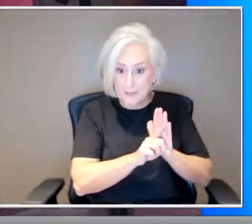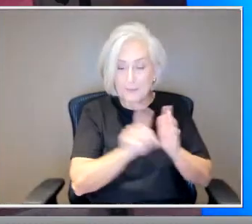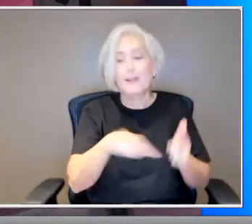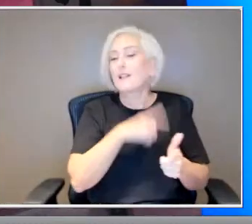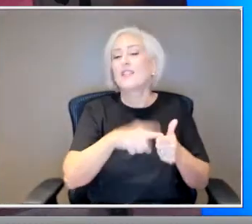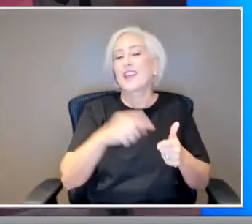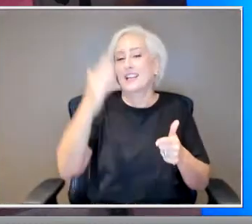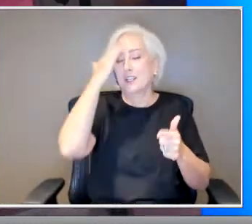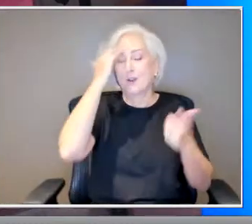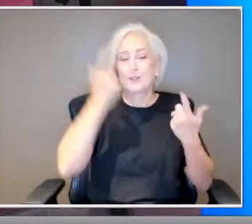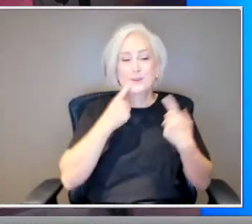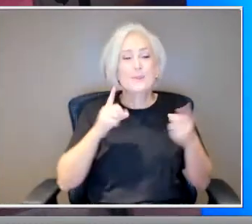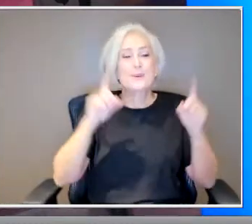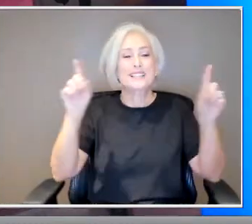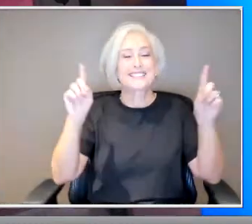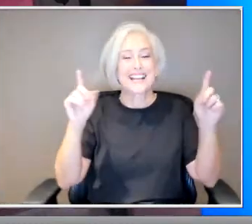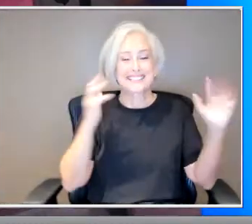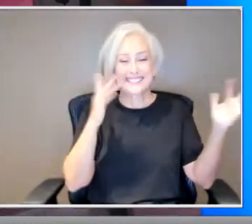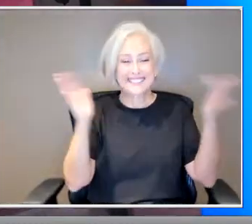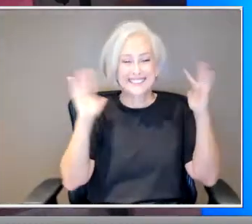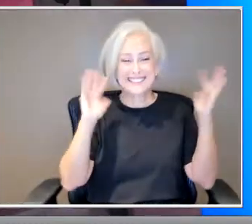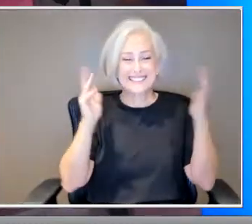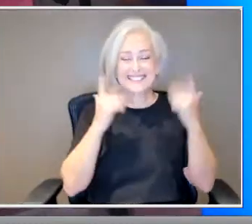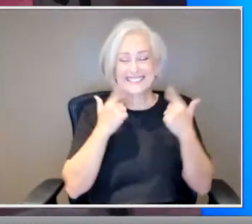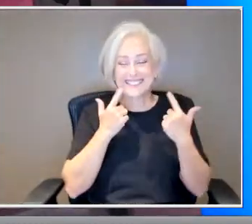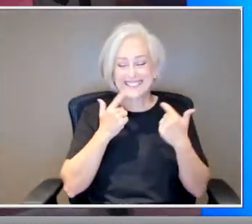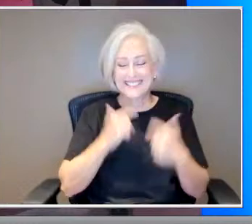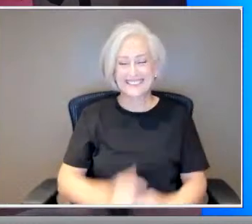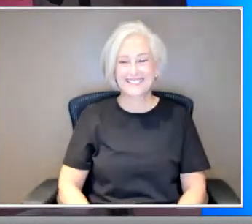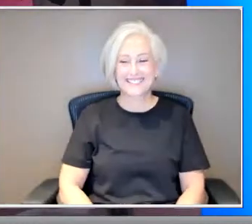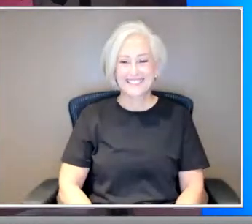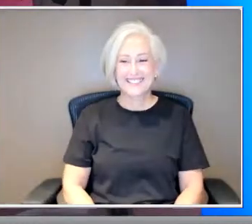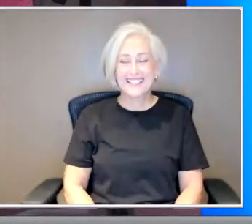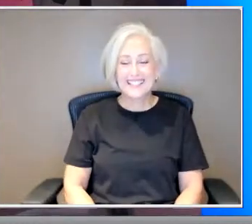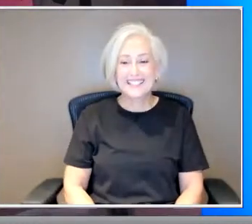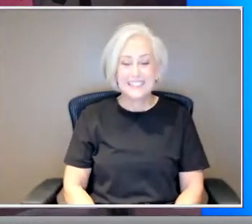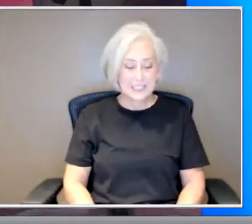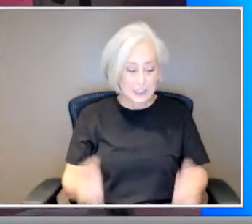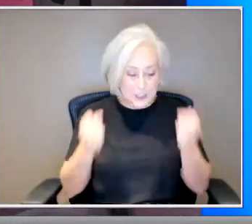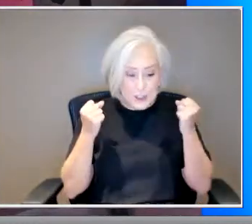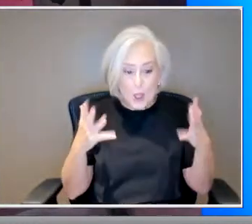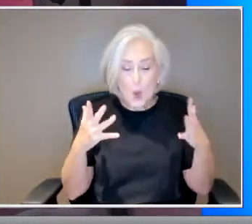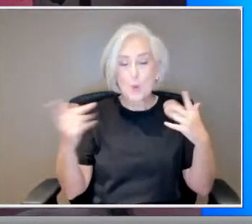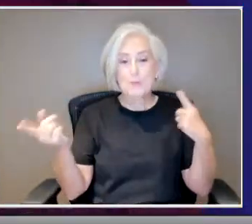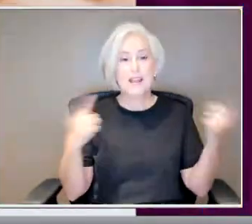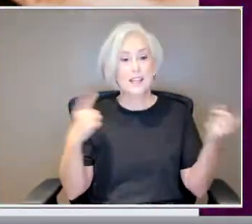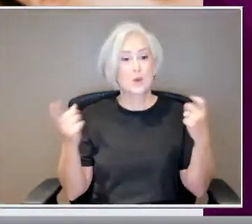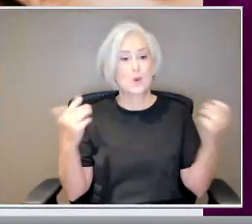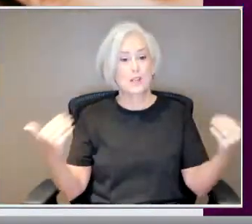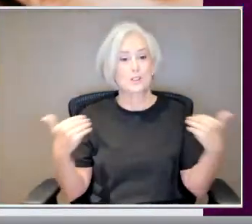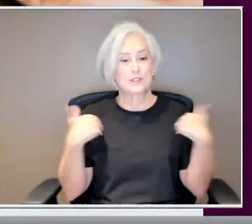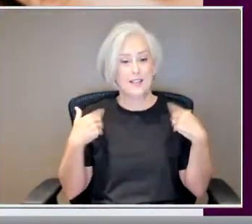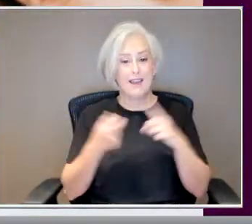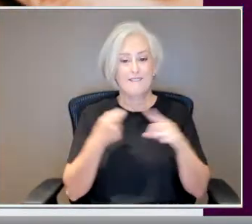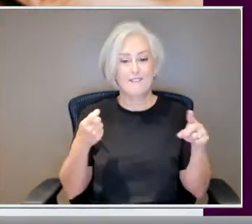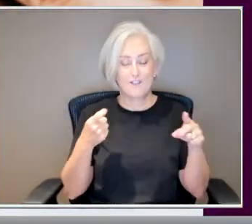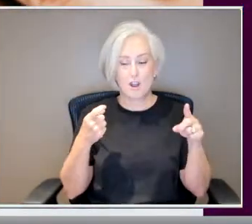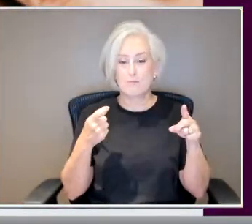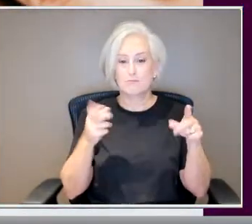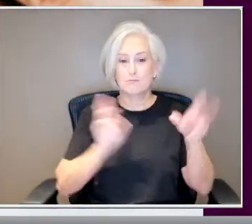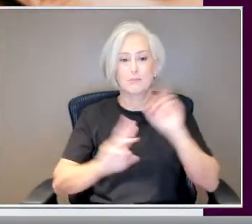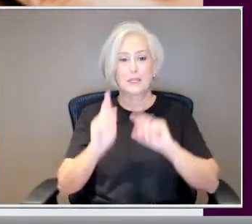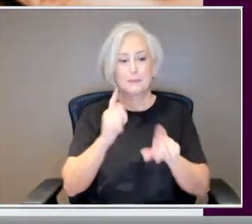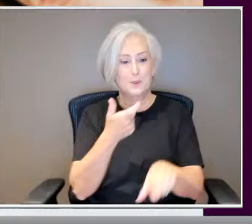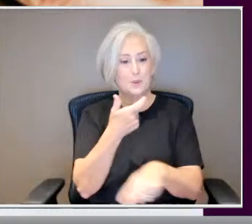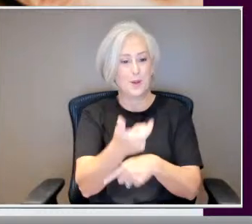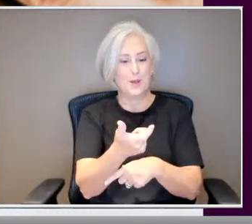that. Yeah. So good. Yeah. We have so many questions coming in from our audience already. If you